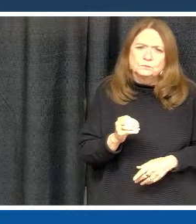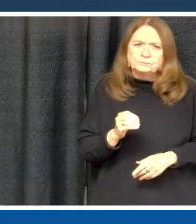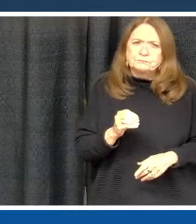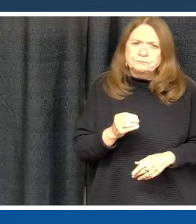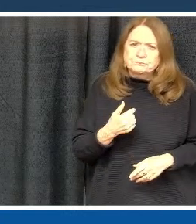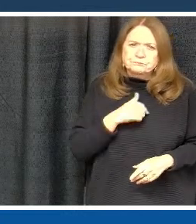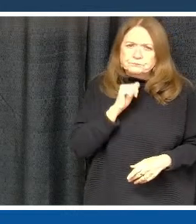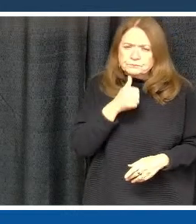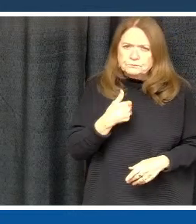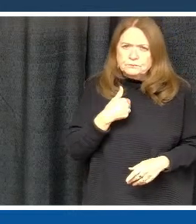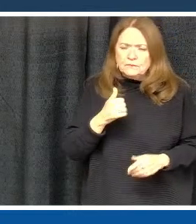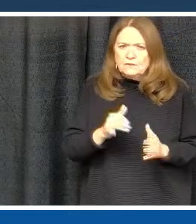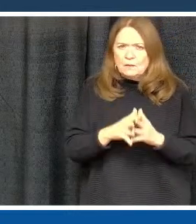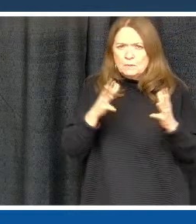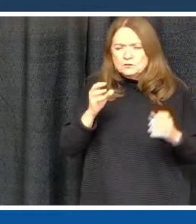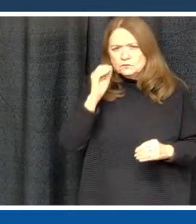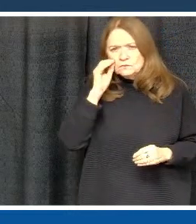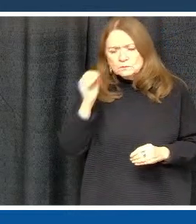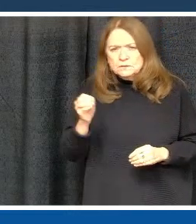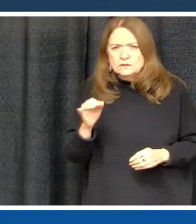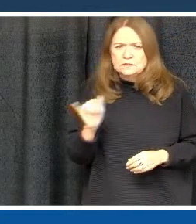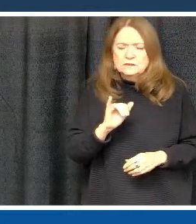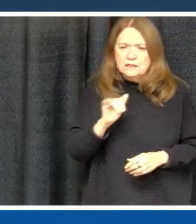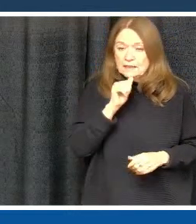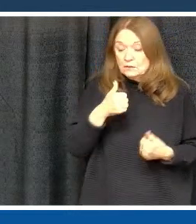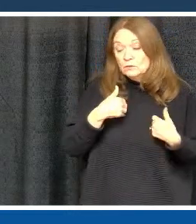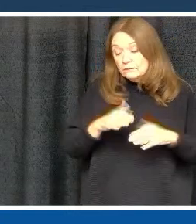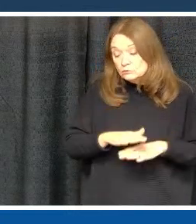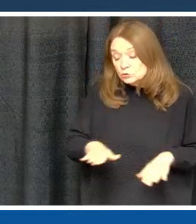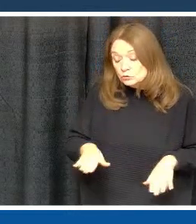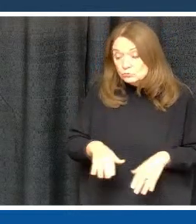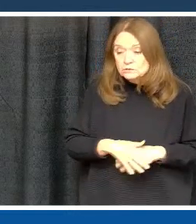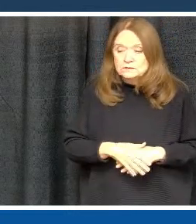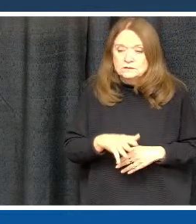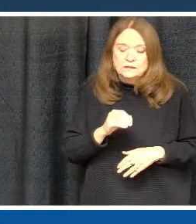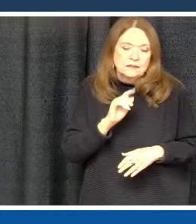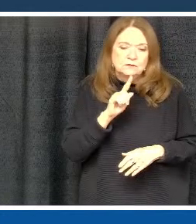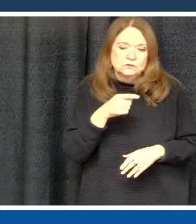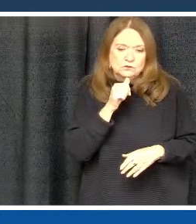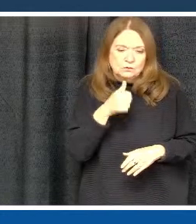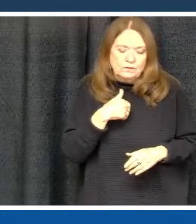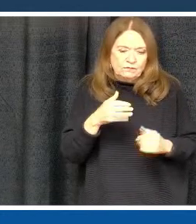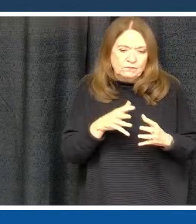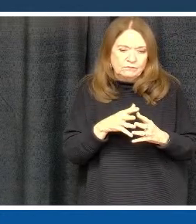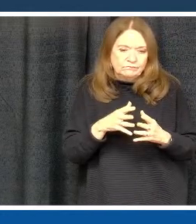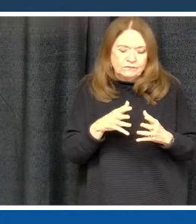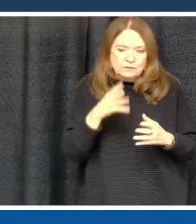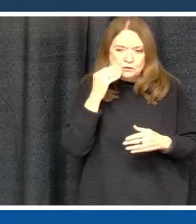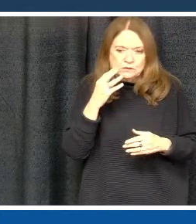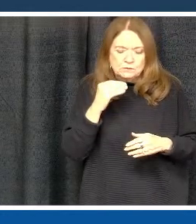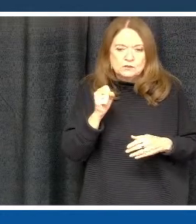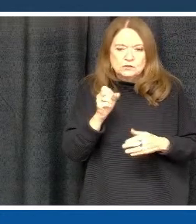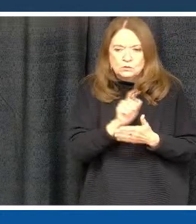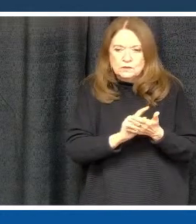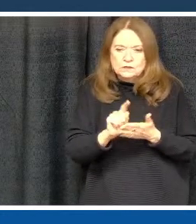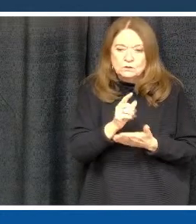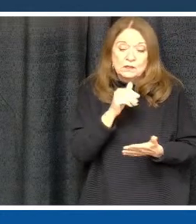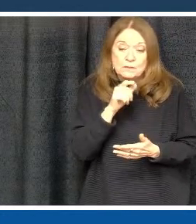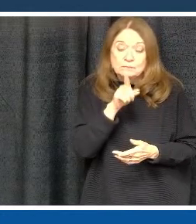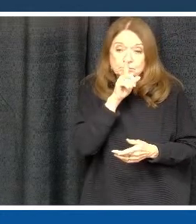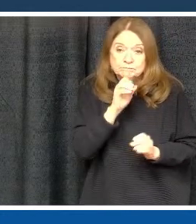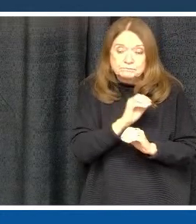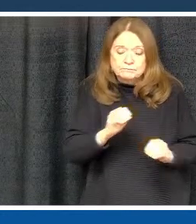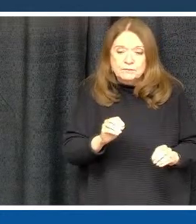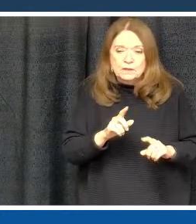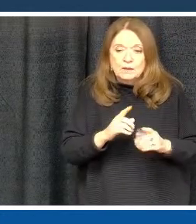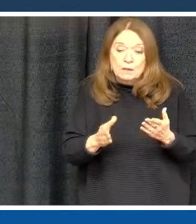I don't have that much of an opinion on this. It's like I don't have children, and I just don't have any that much firsthand experience. So next week, I might not say anything.